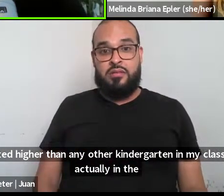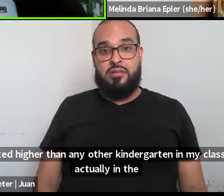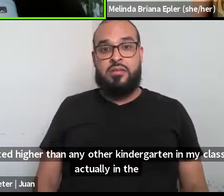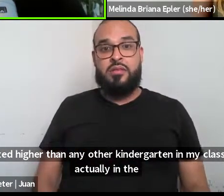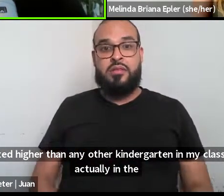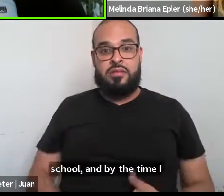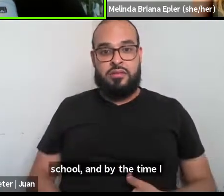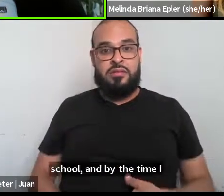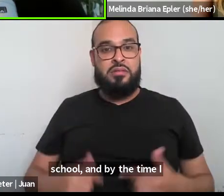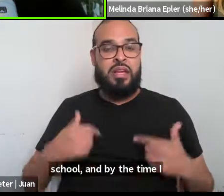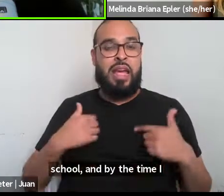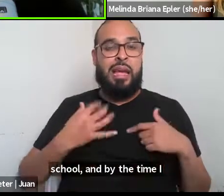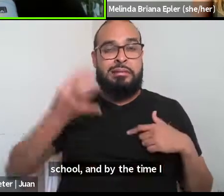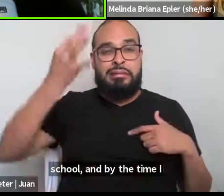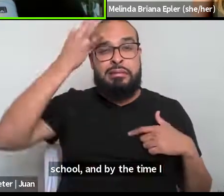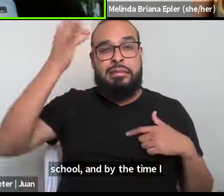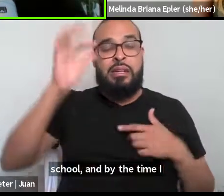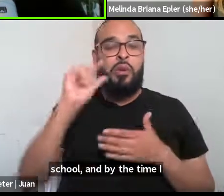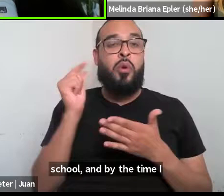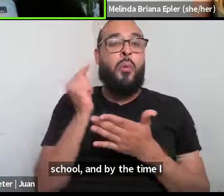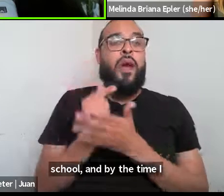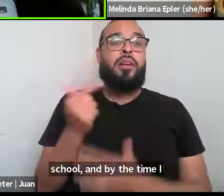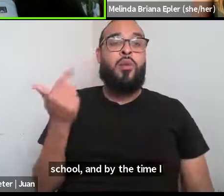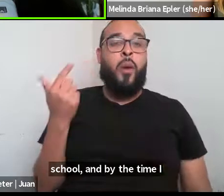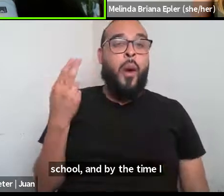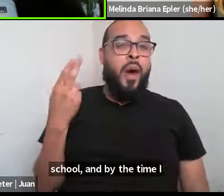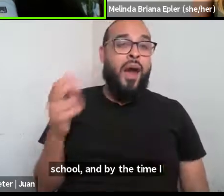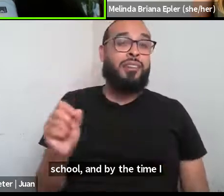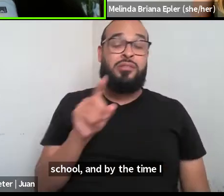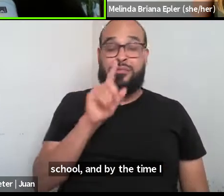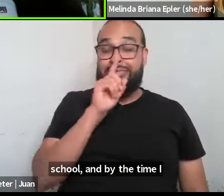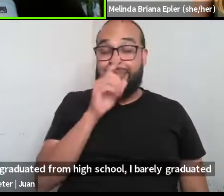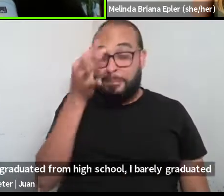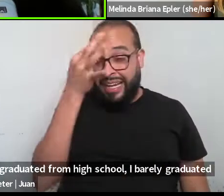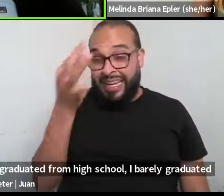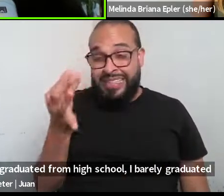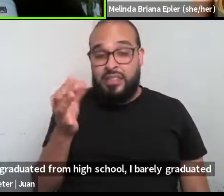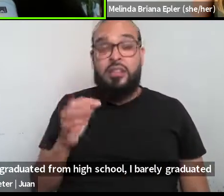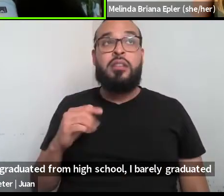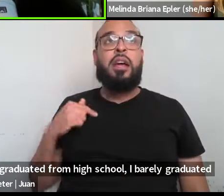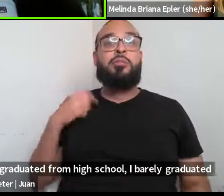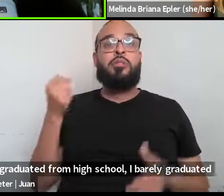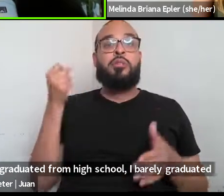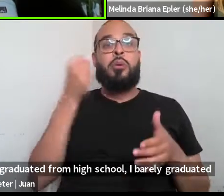I barely graduated from high school. I mean, I actually was put in an